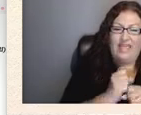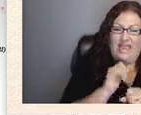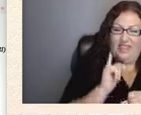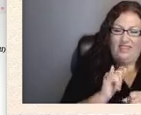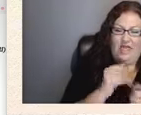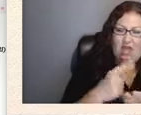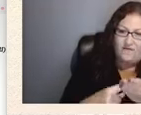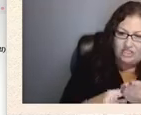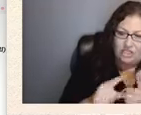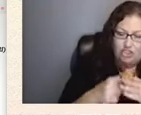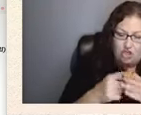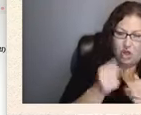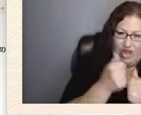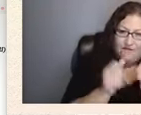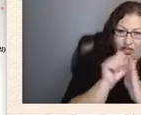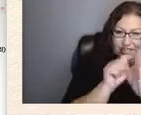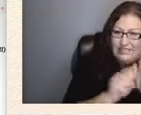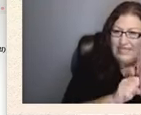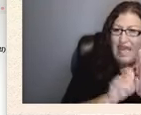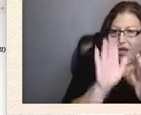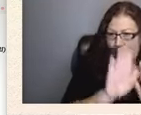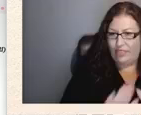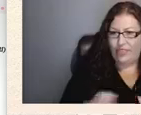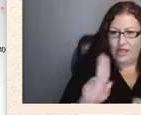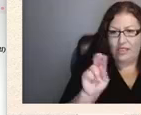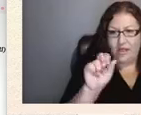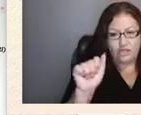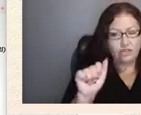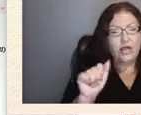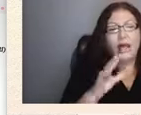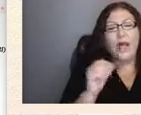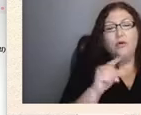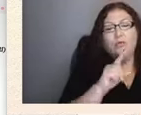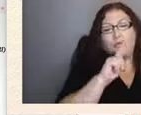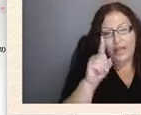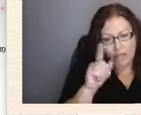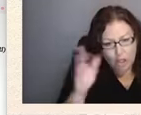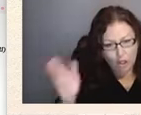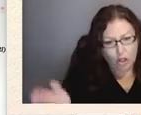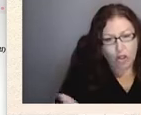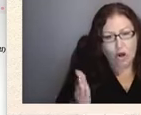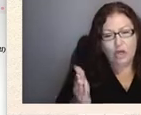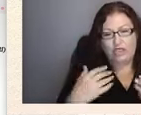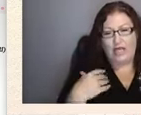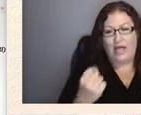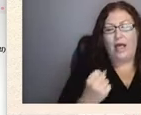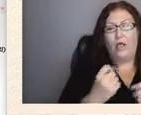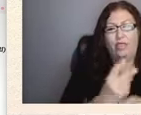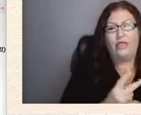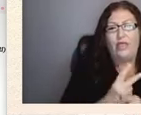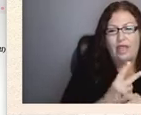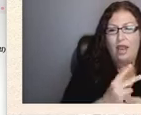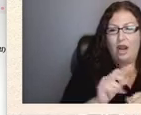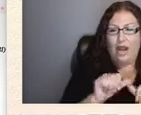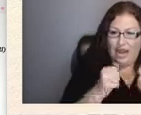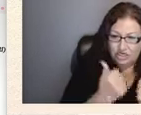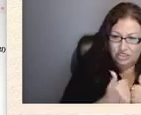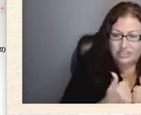within the country and really encouraging healthcare agencies,